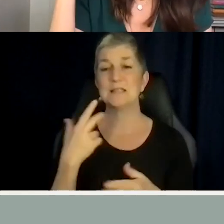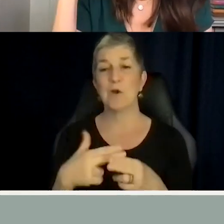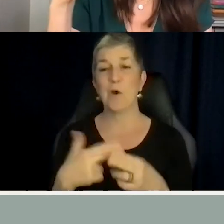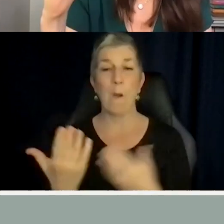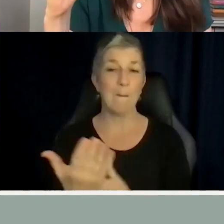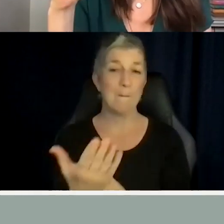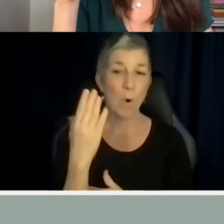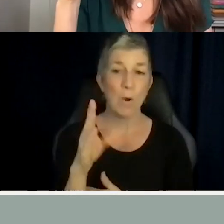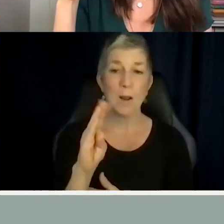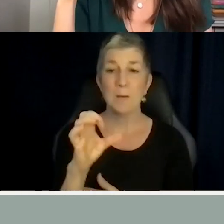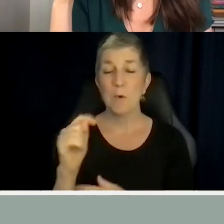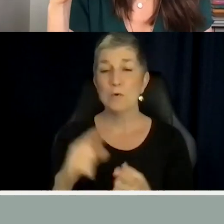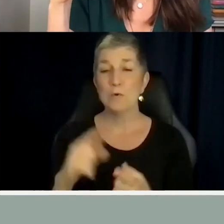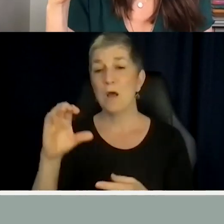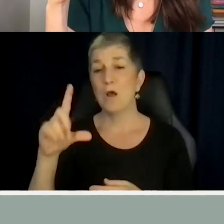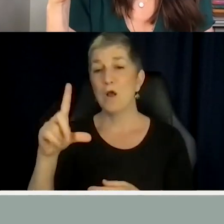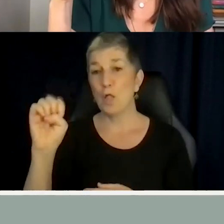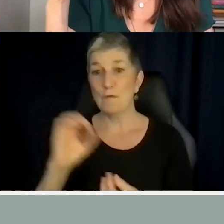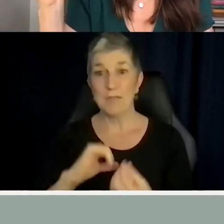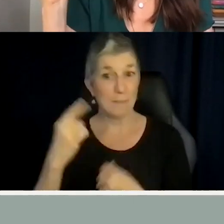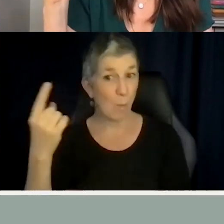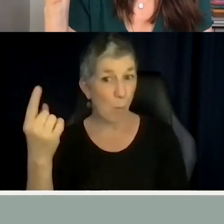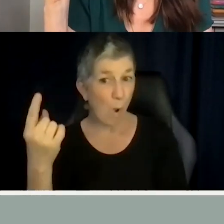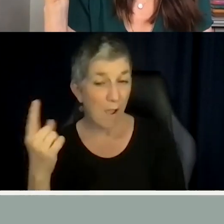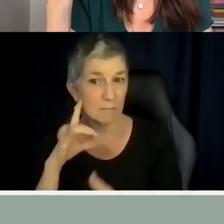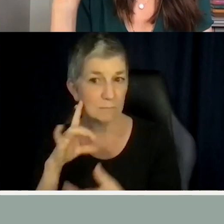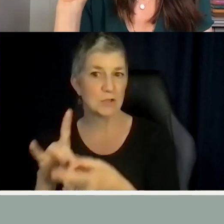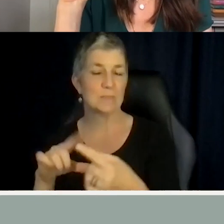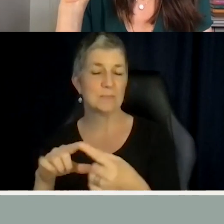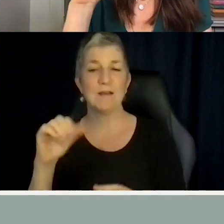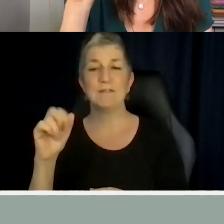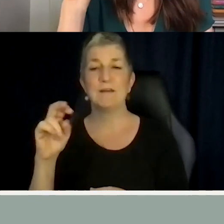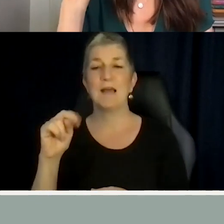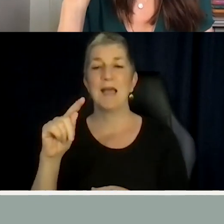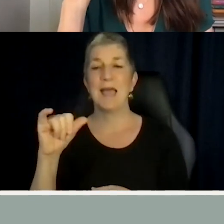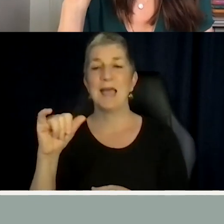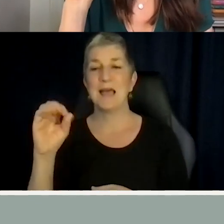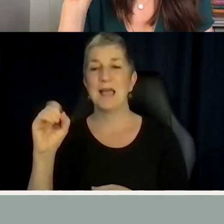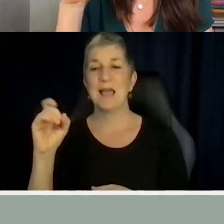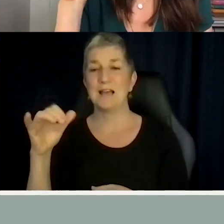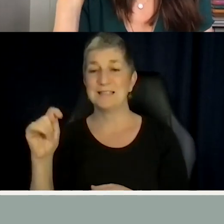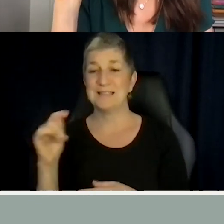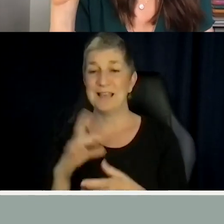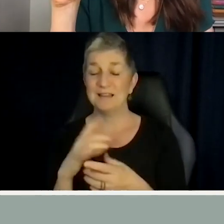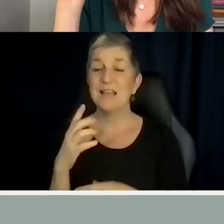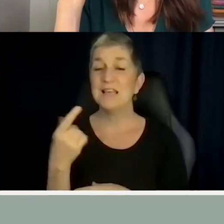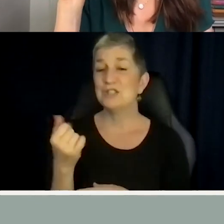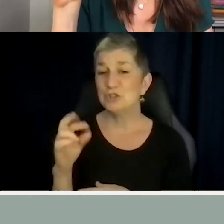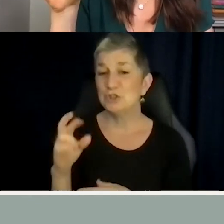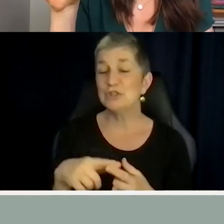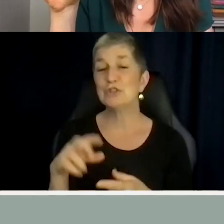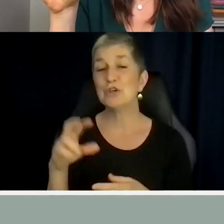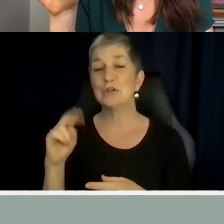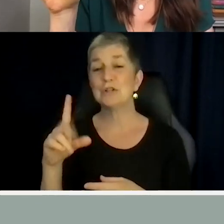ranked #1 food in terms of antioxidant content, ginger. It has nutmeg,